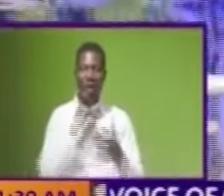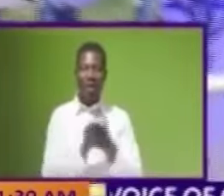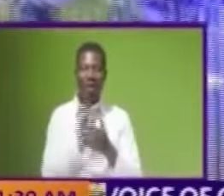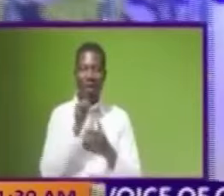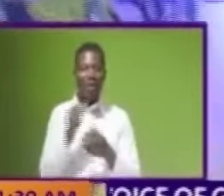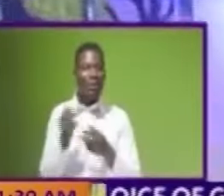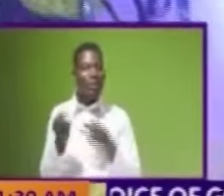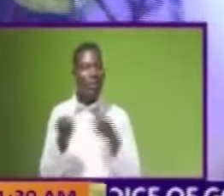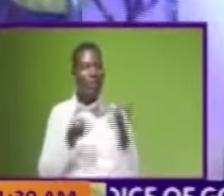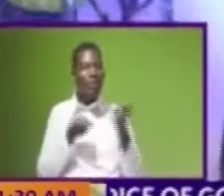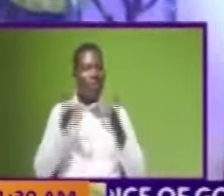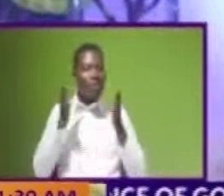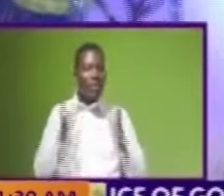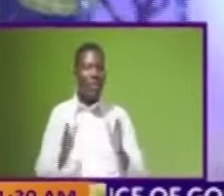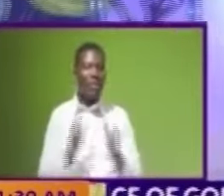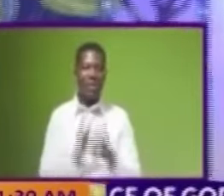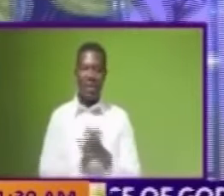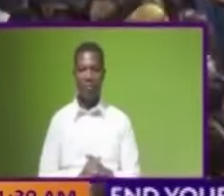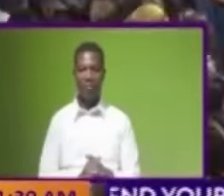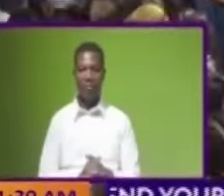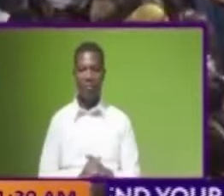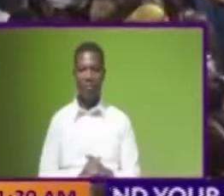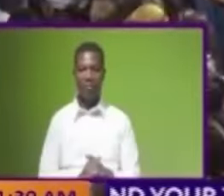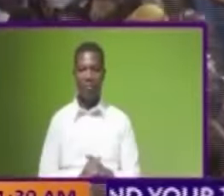be a.